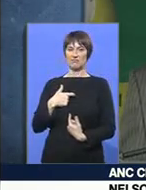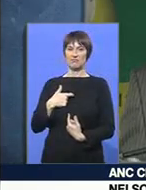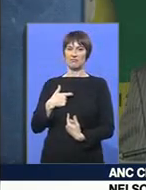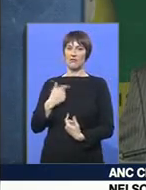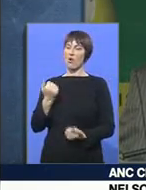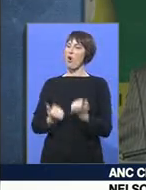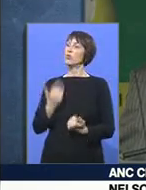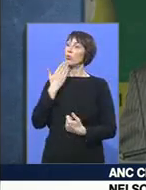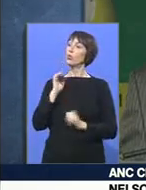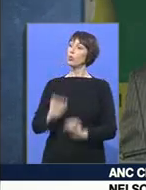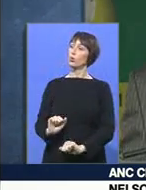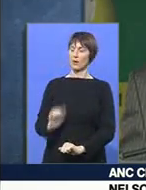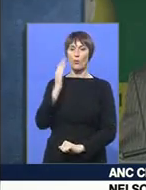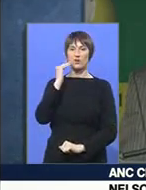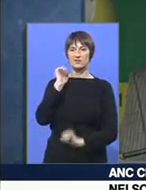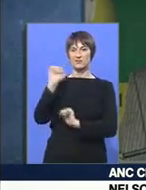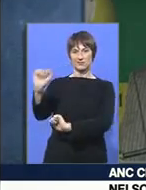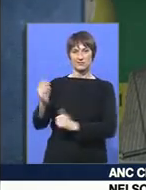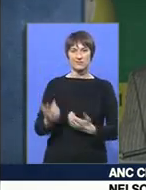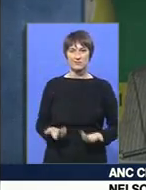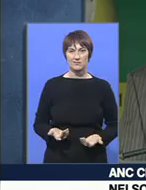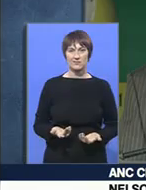man's court."